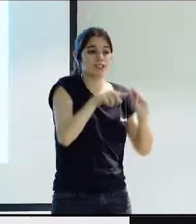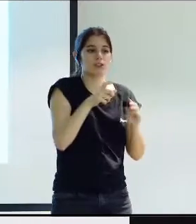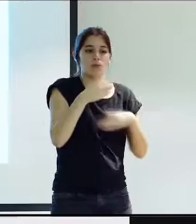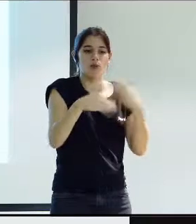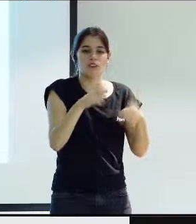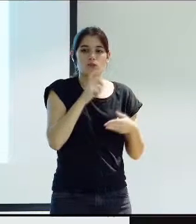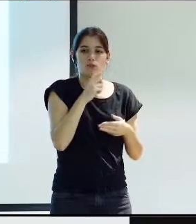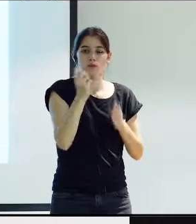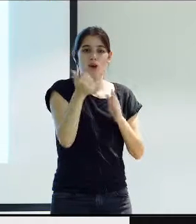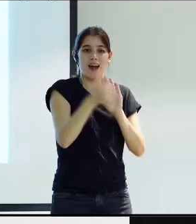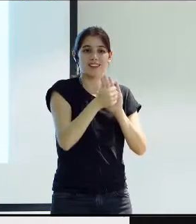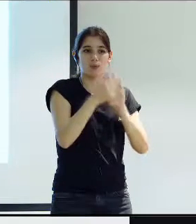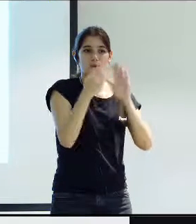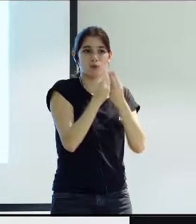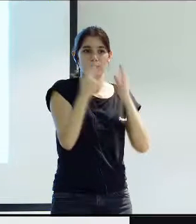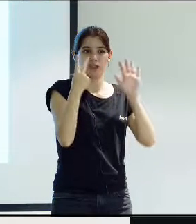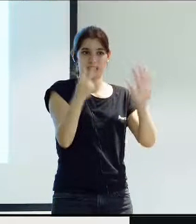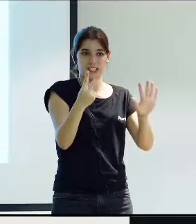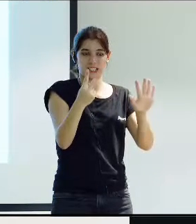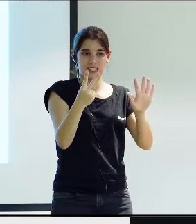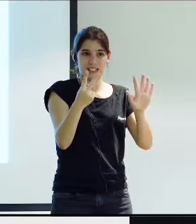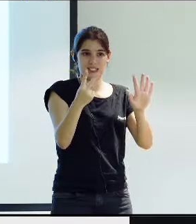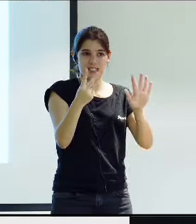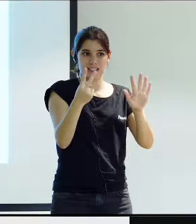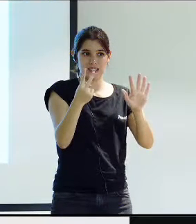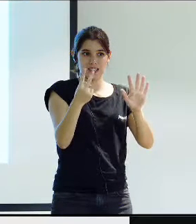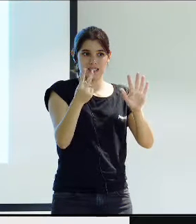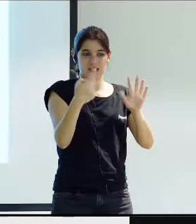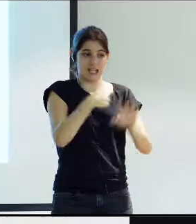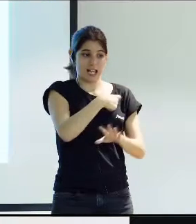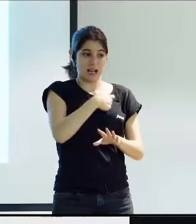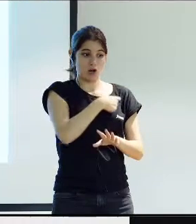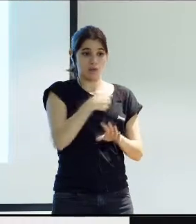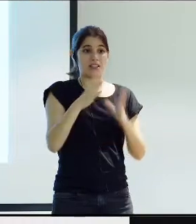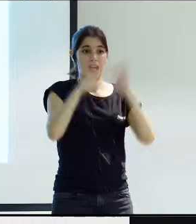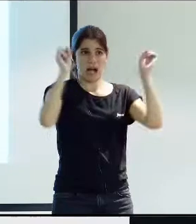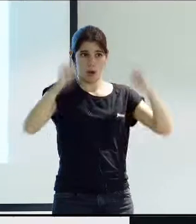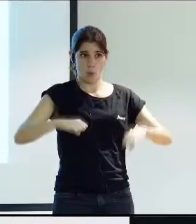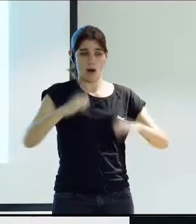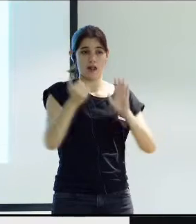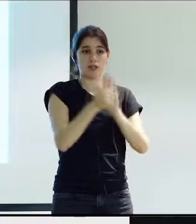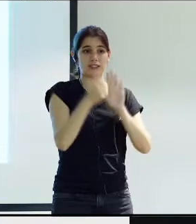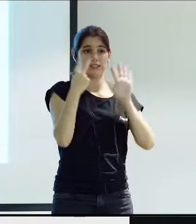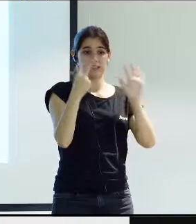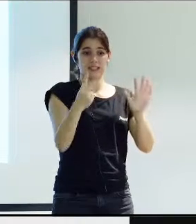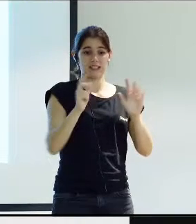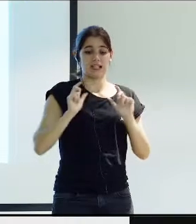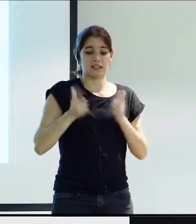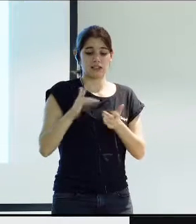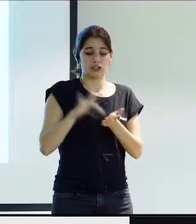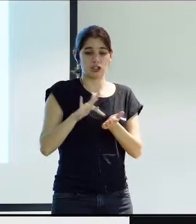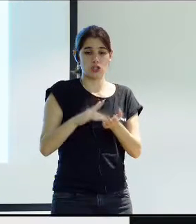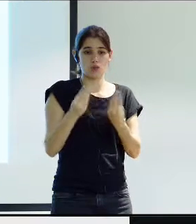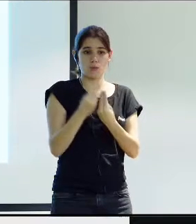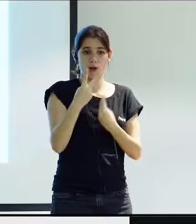is adopted by the committee at the last session, session 20 of the CRPD